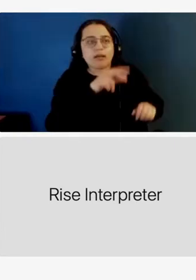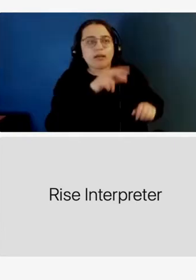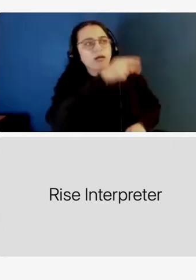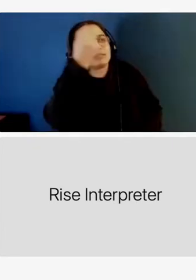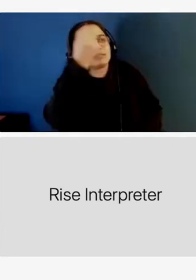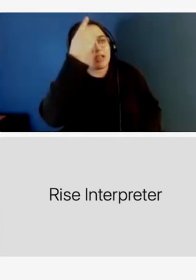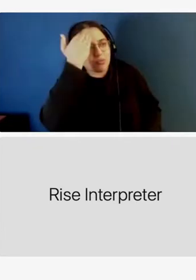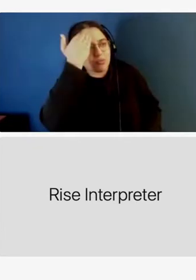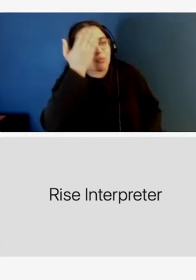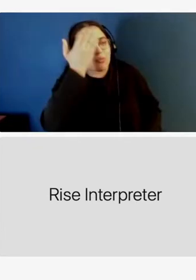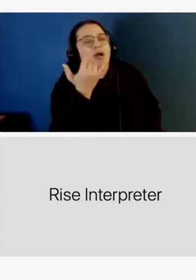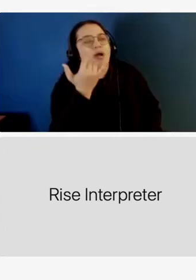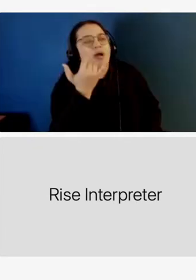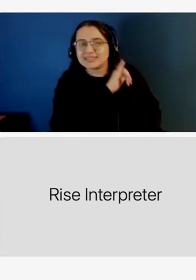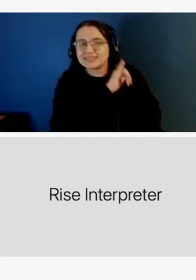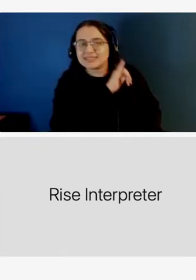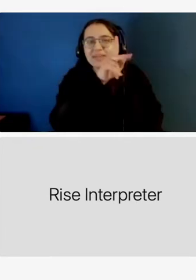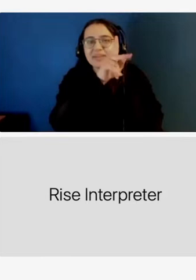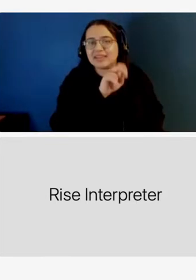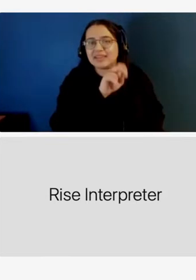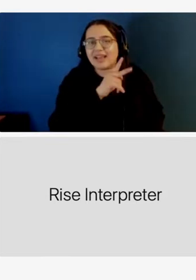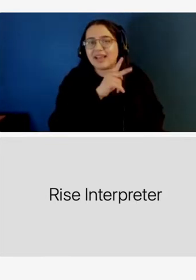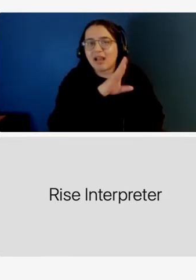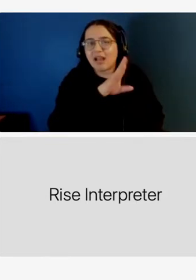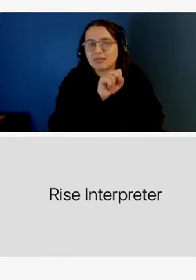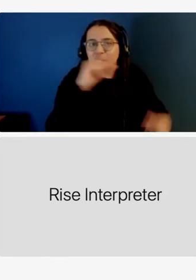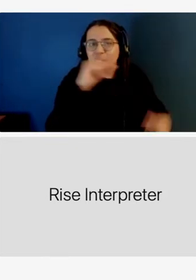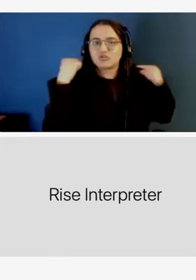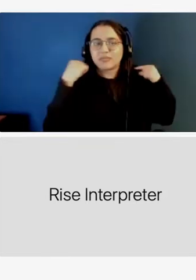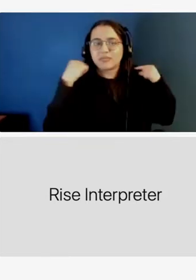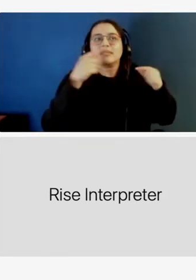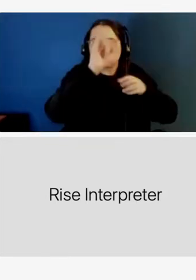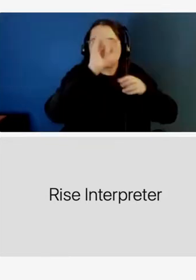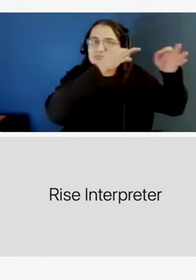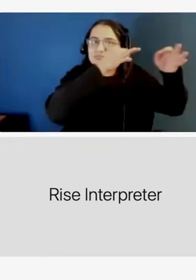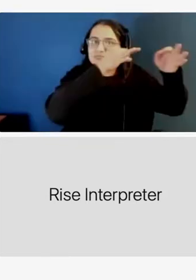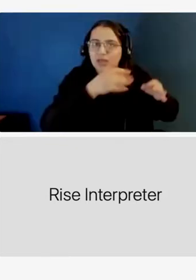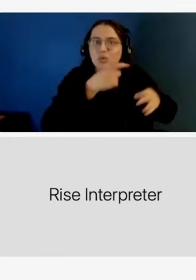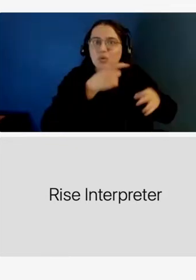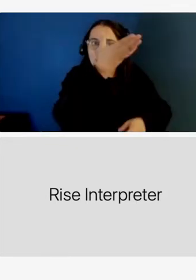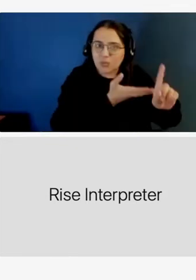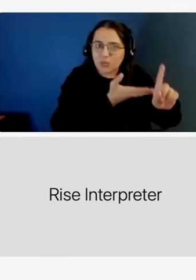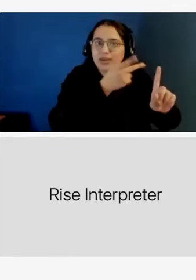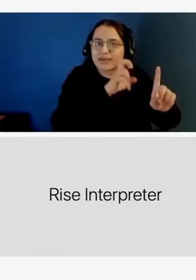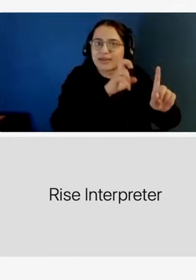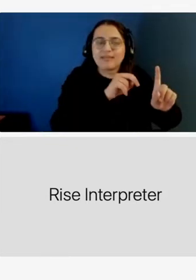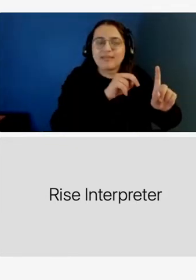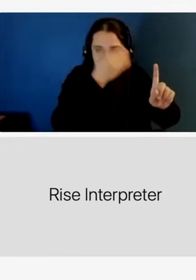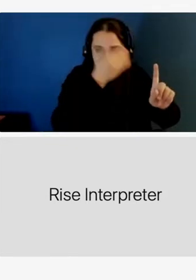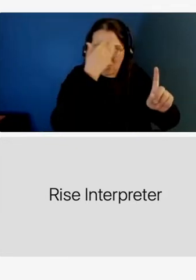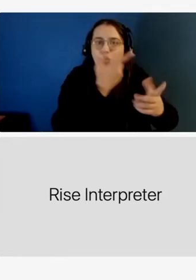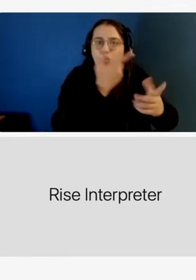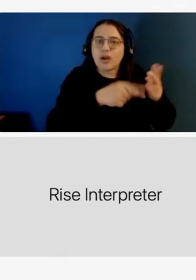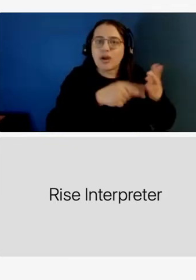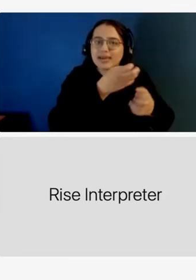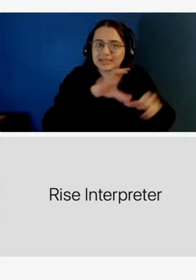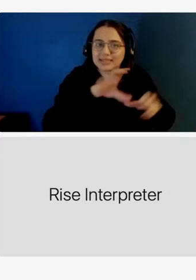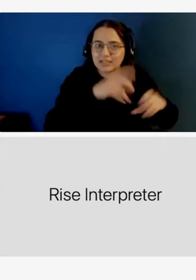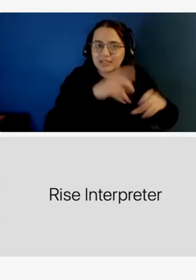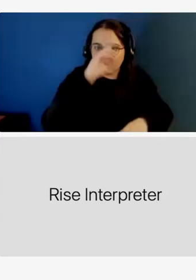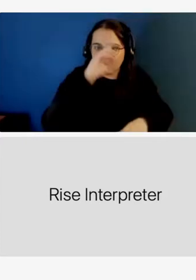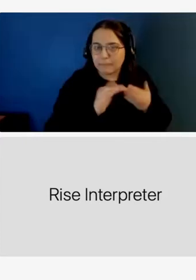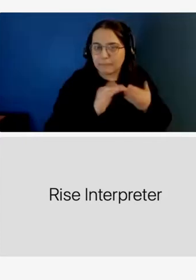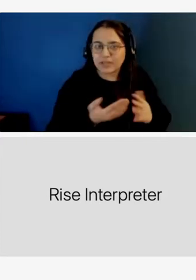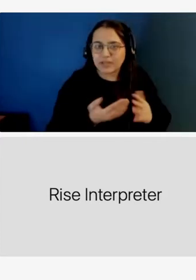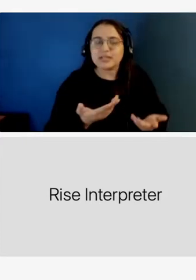he did for the community, and something like that. So I said that I would ask and see if something could be